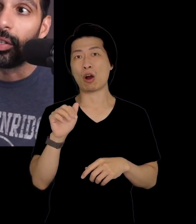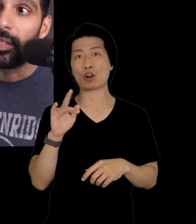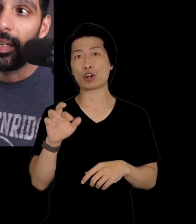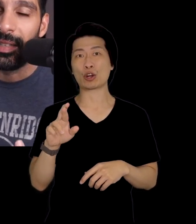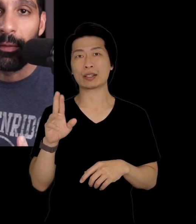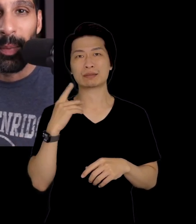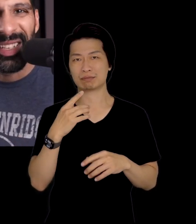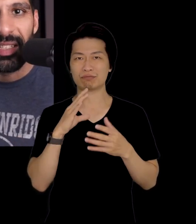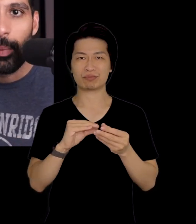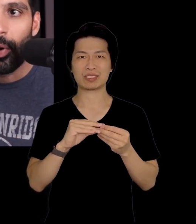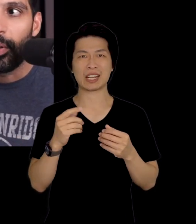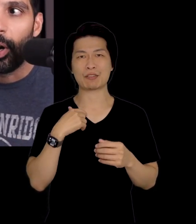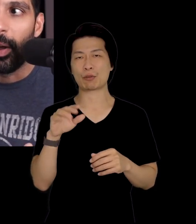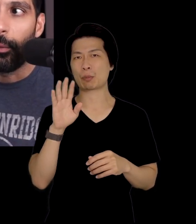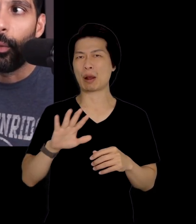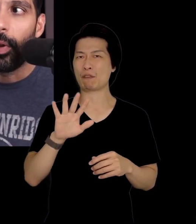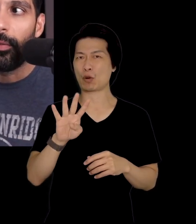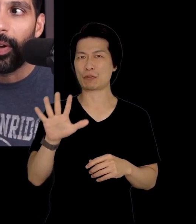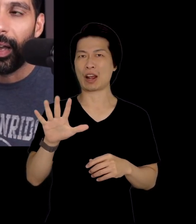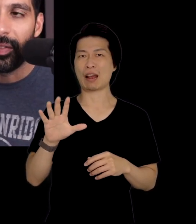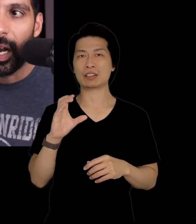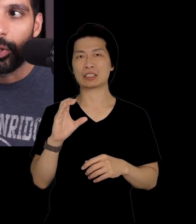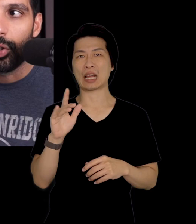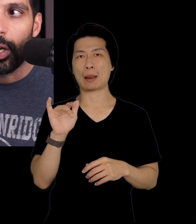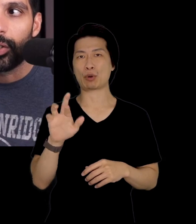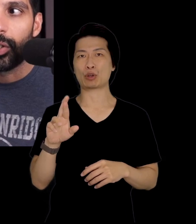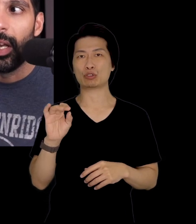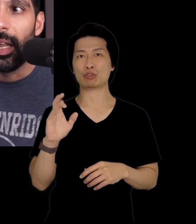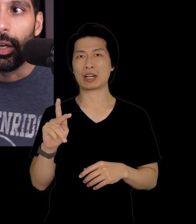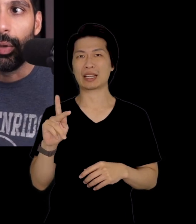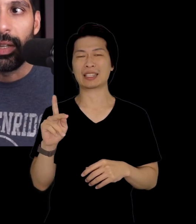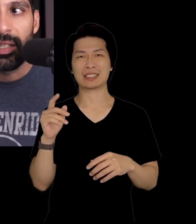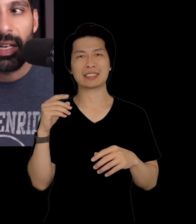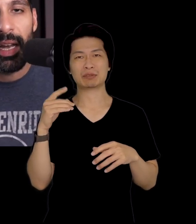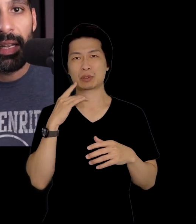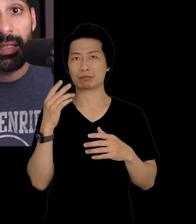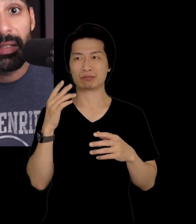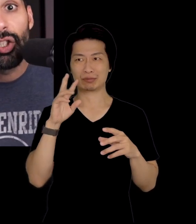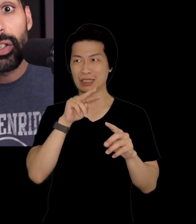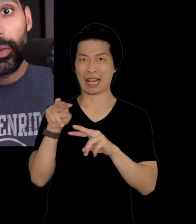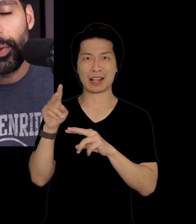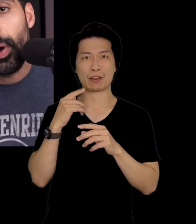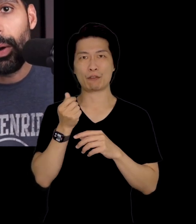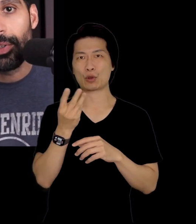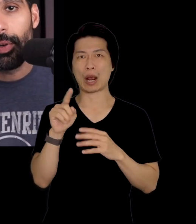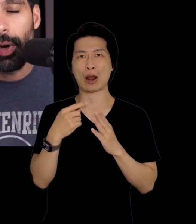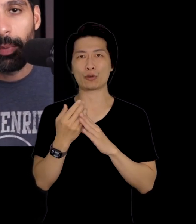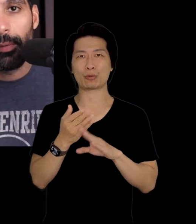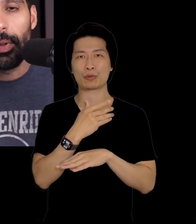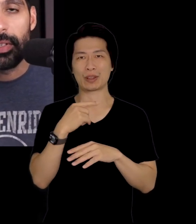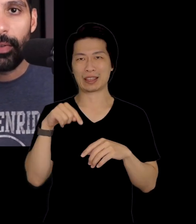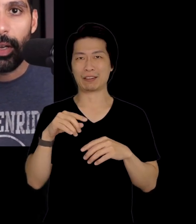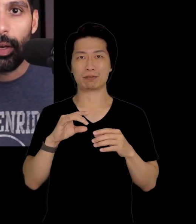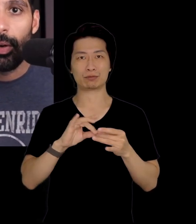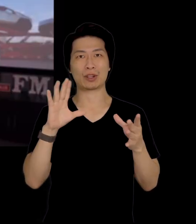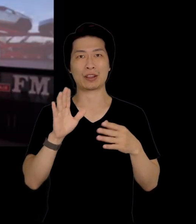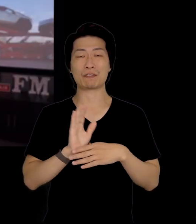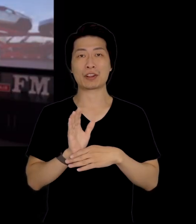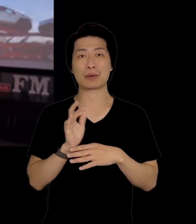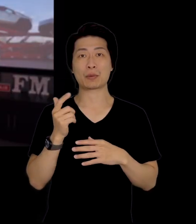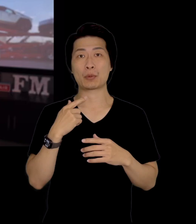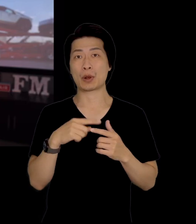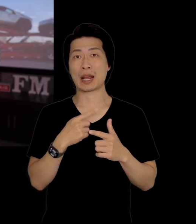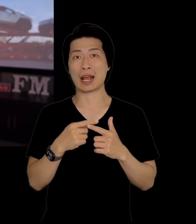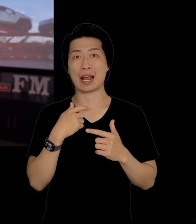Auger states that from his standpoint, there are about 45 Cybertrucks, including the sightings, just a few hours ago, right before this video. And